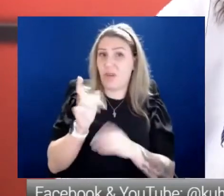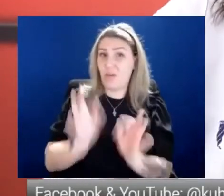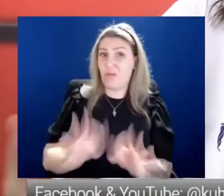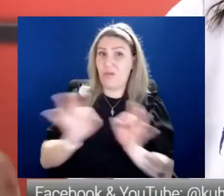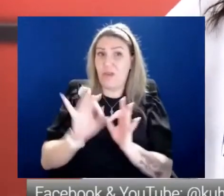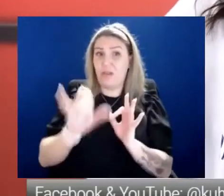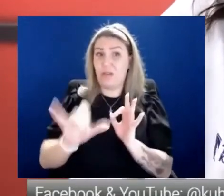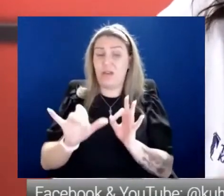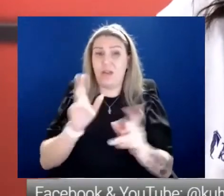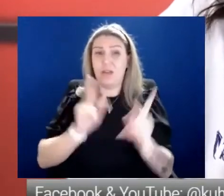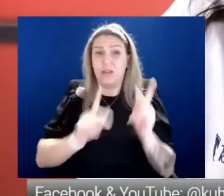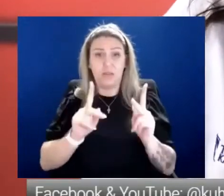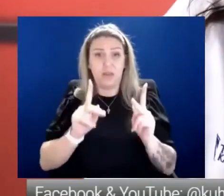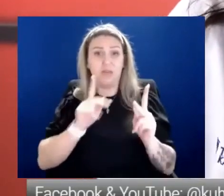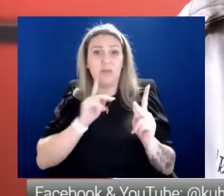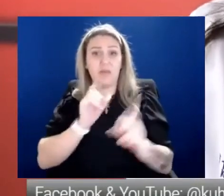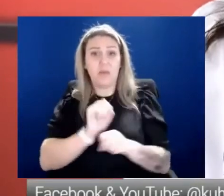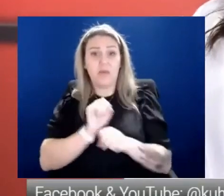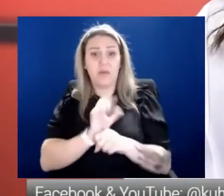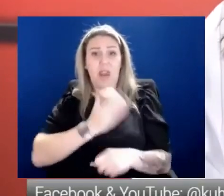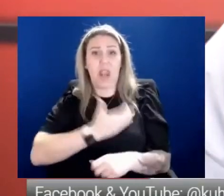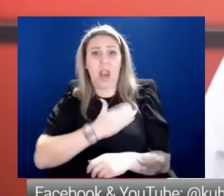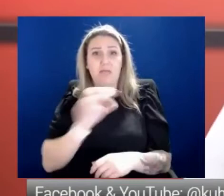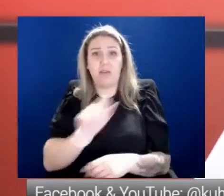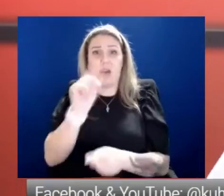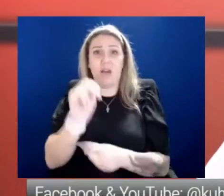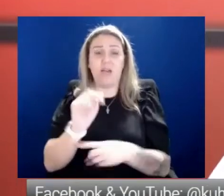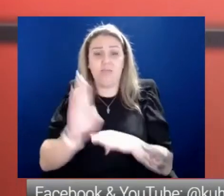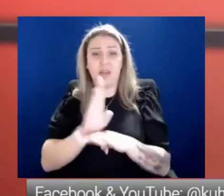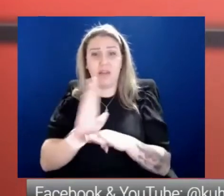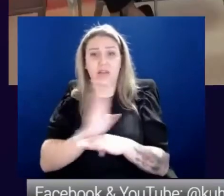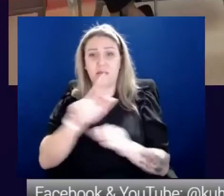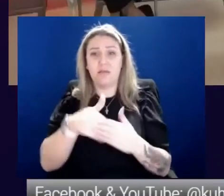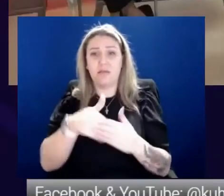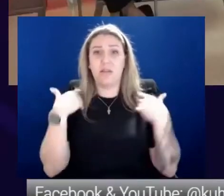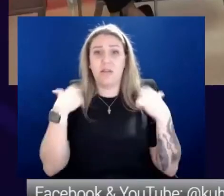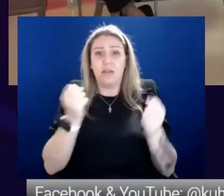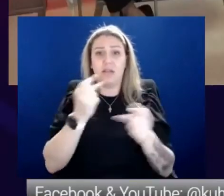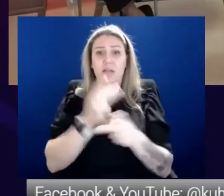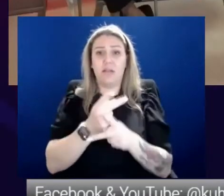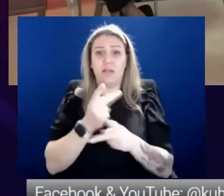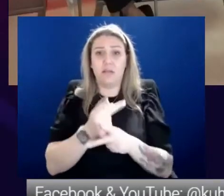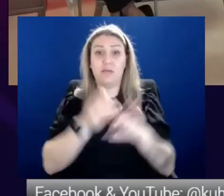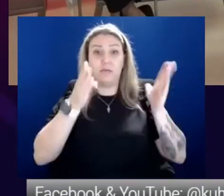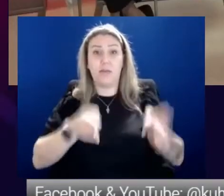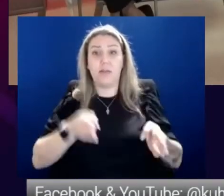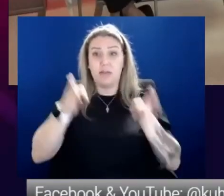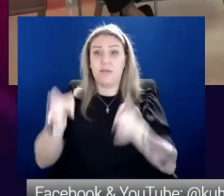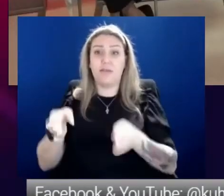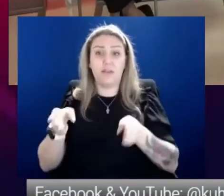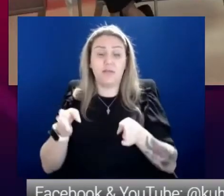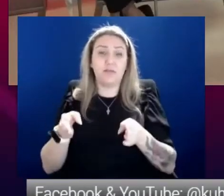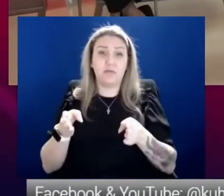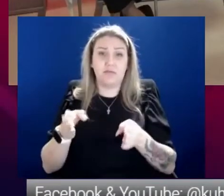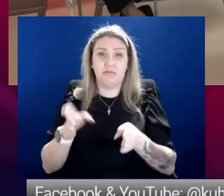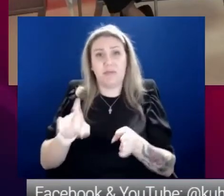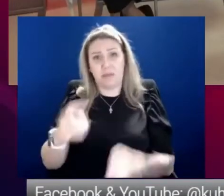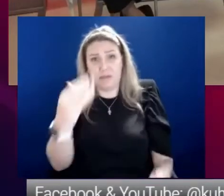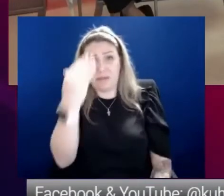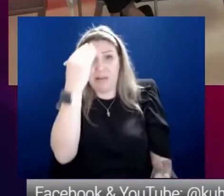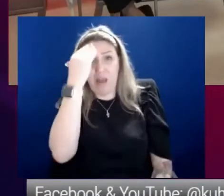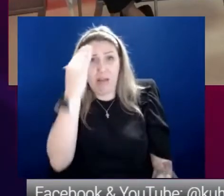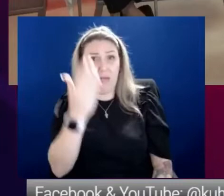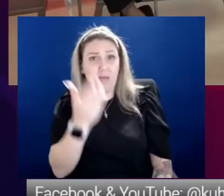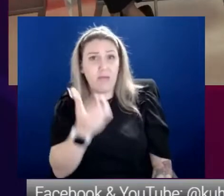own roofs and are doing all the work of healthcare. So individually, we need to acknowledge this with the people we work with. To